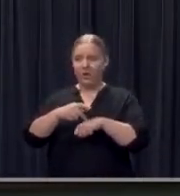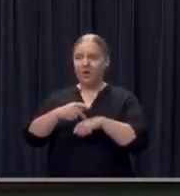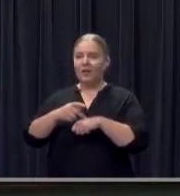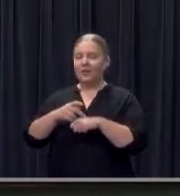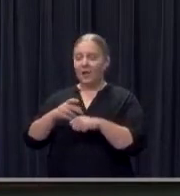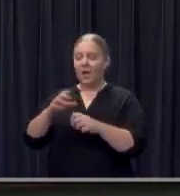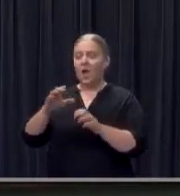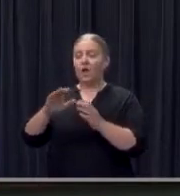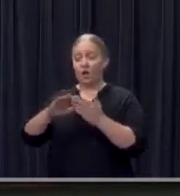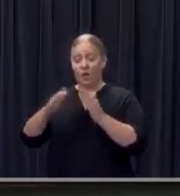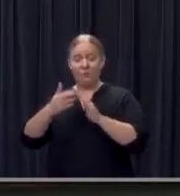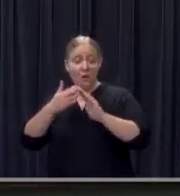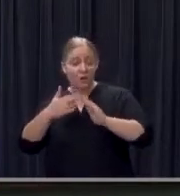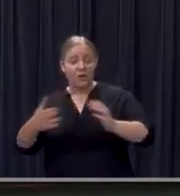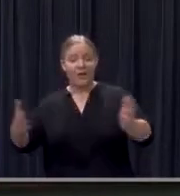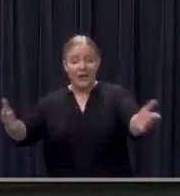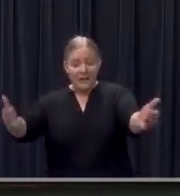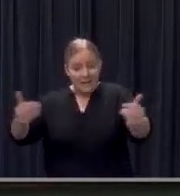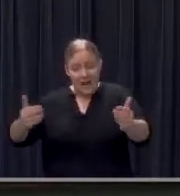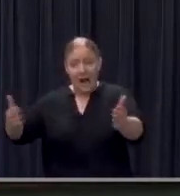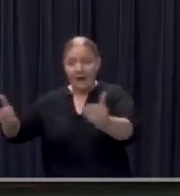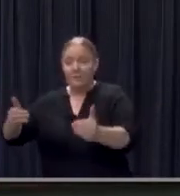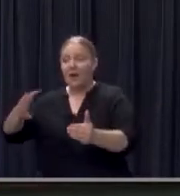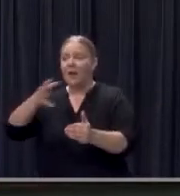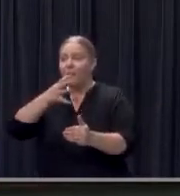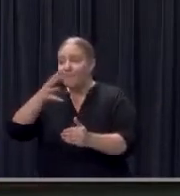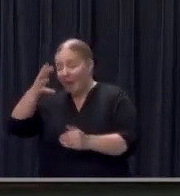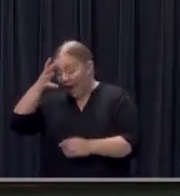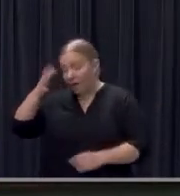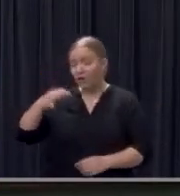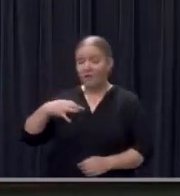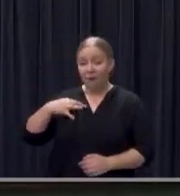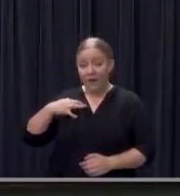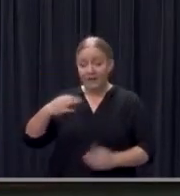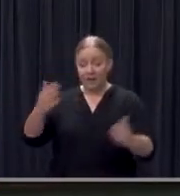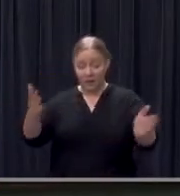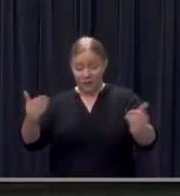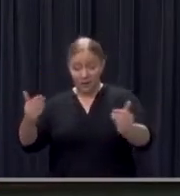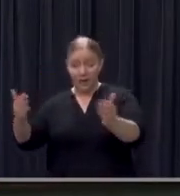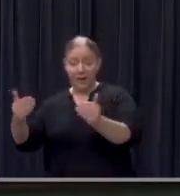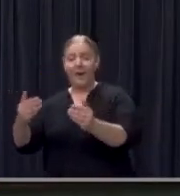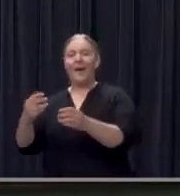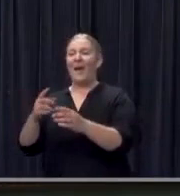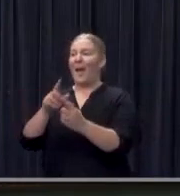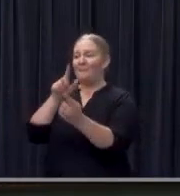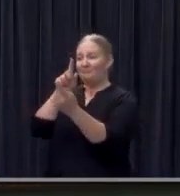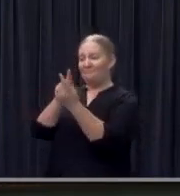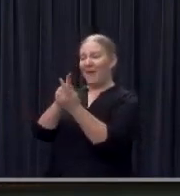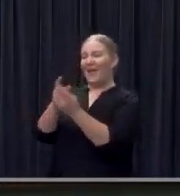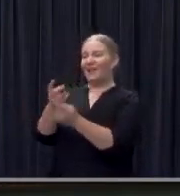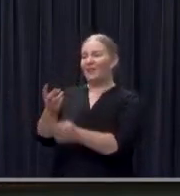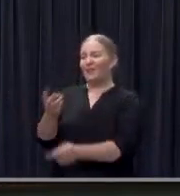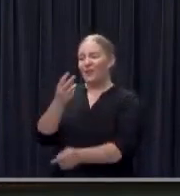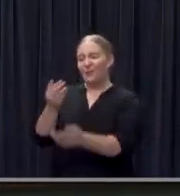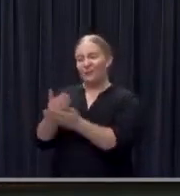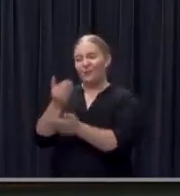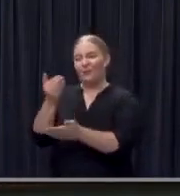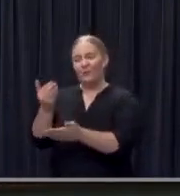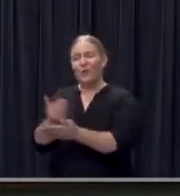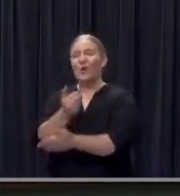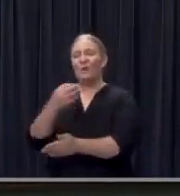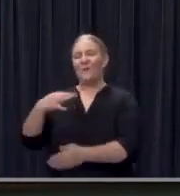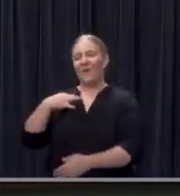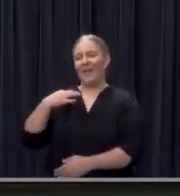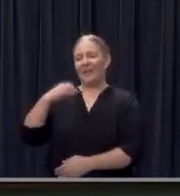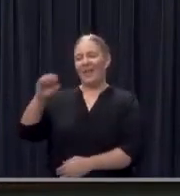the community into the schools, to bring more parents in, more volunteers in. I met two brand new first-time volunteers at Santa Fe yesterday when I was over